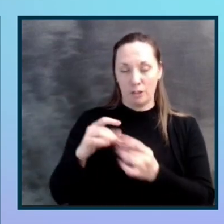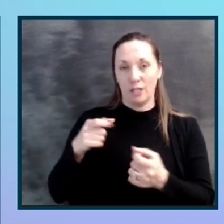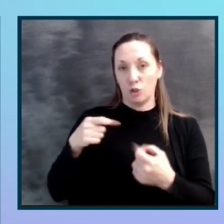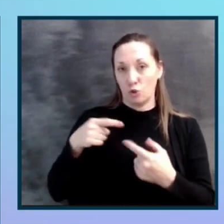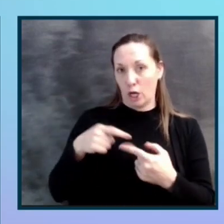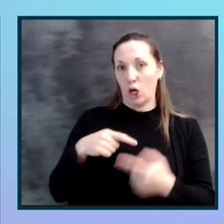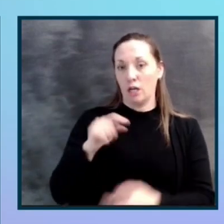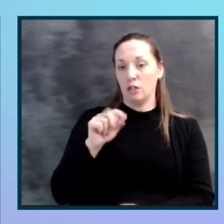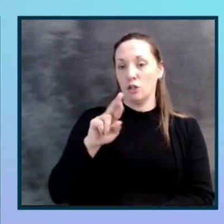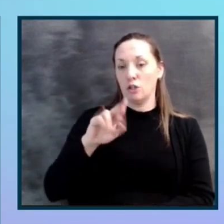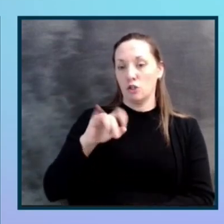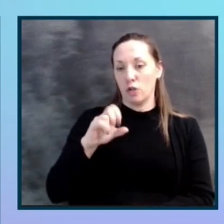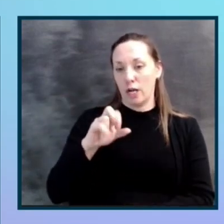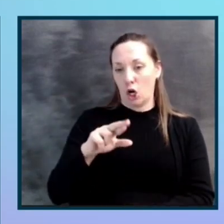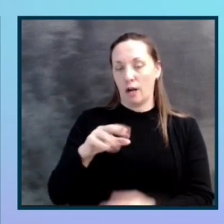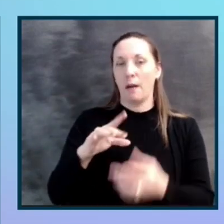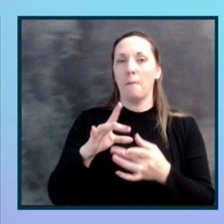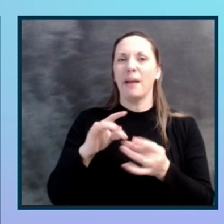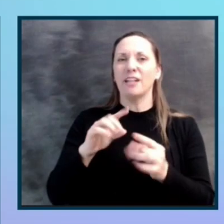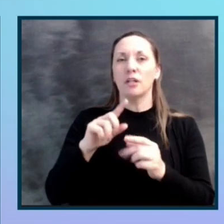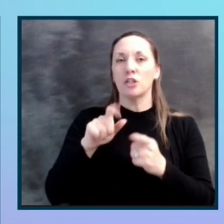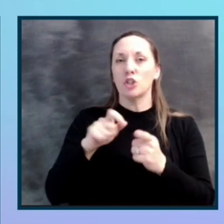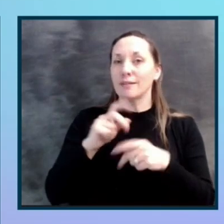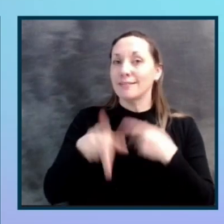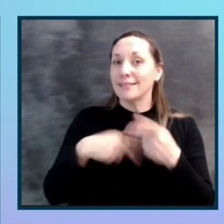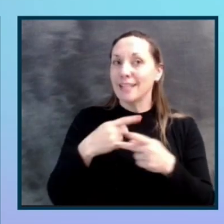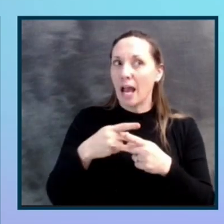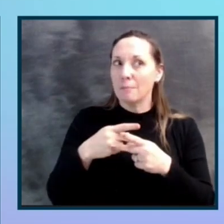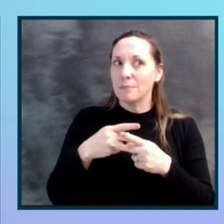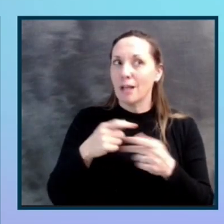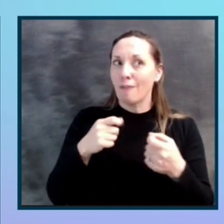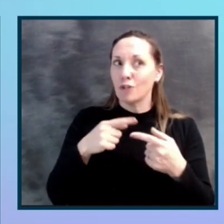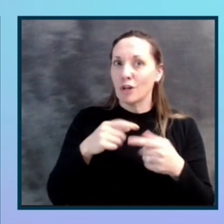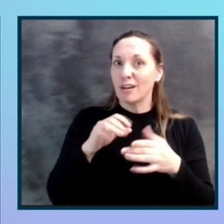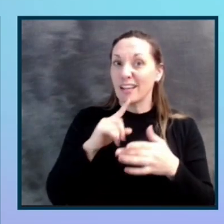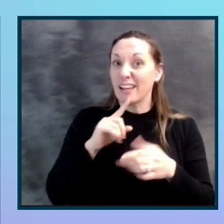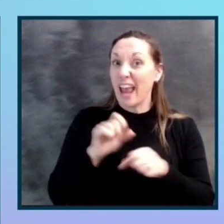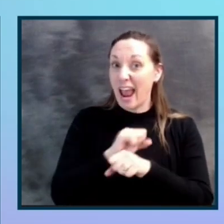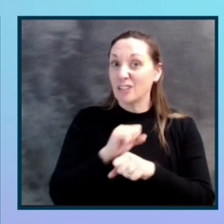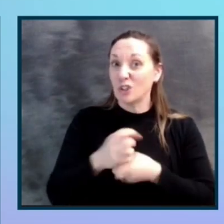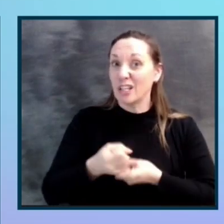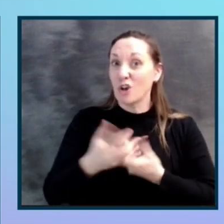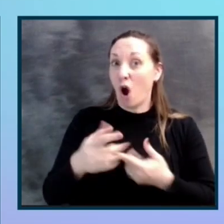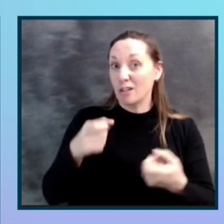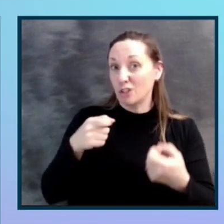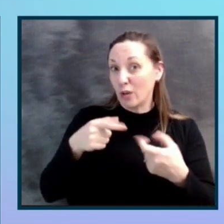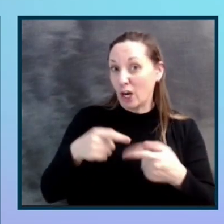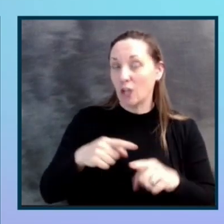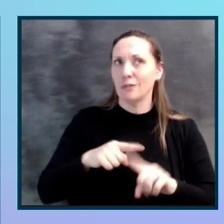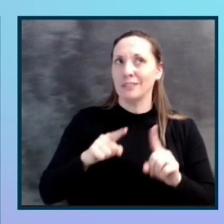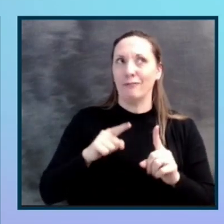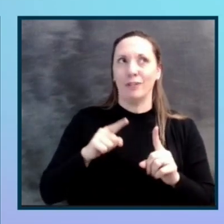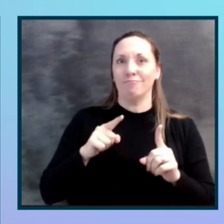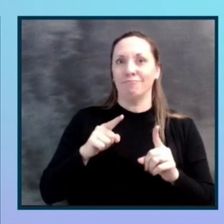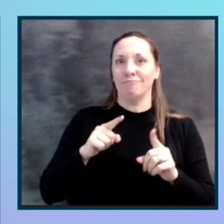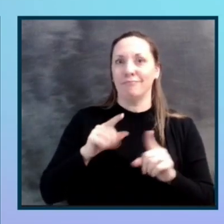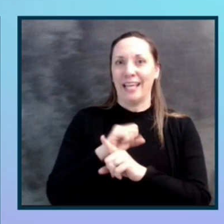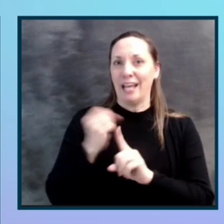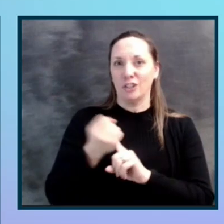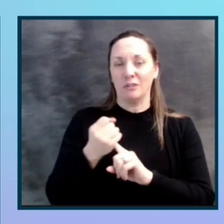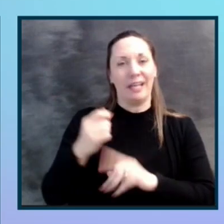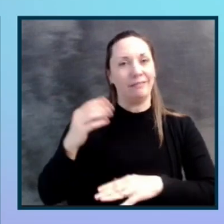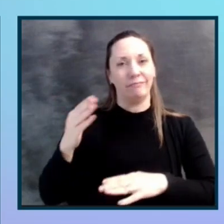mentioning certain types of triggers can actually cause triggers. So in different cases, I mean, I think it really